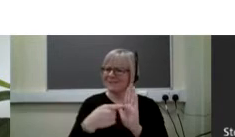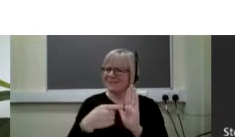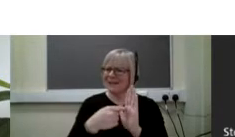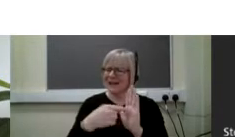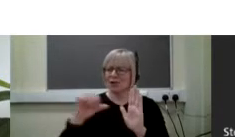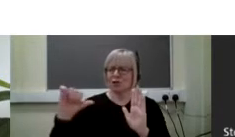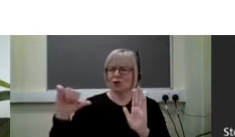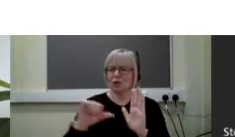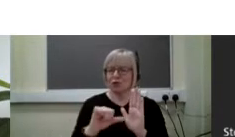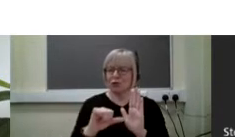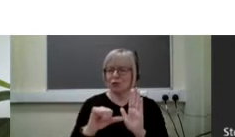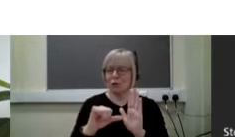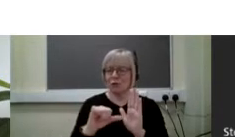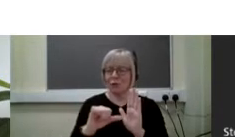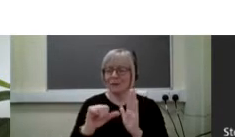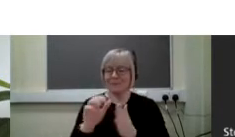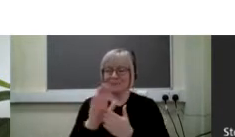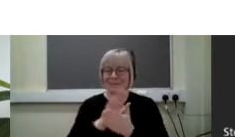of